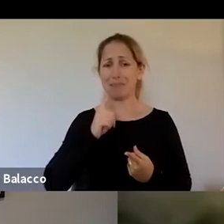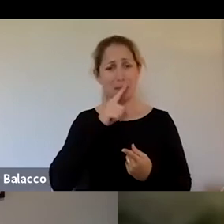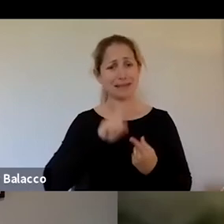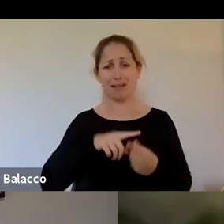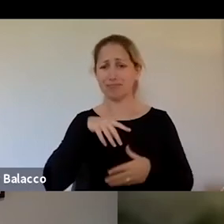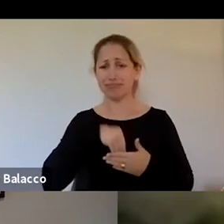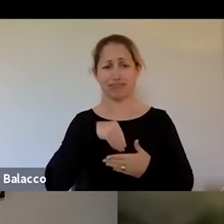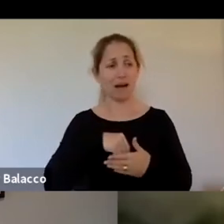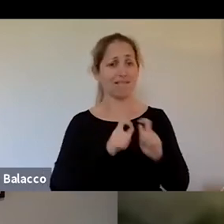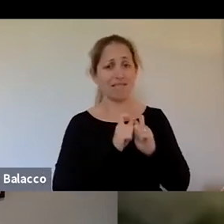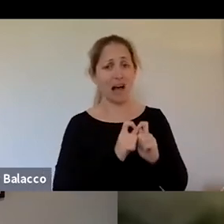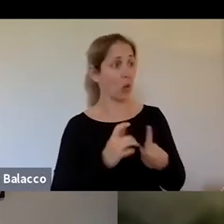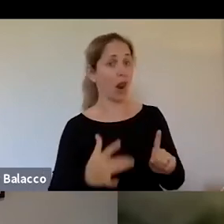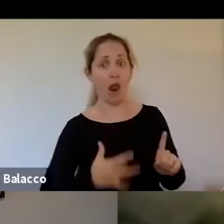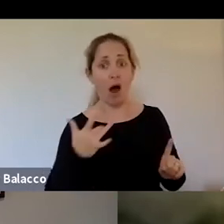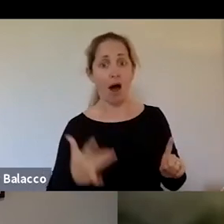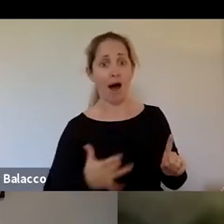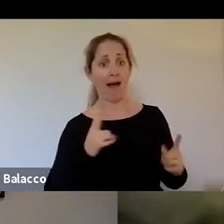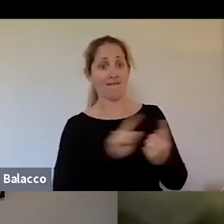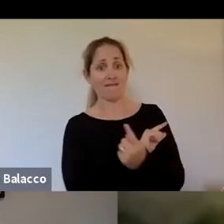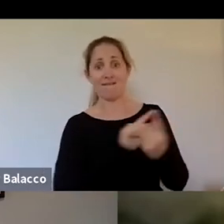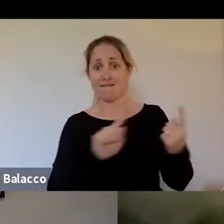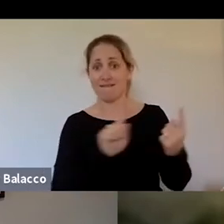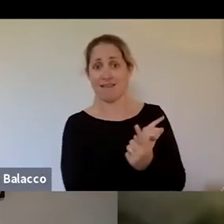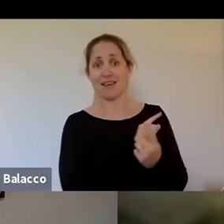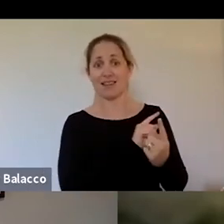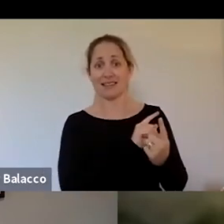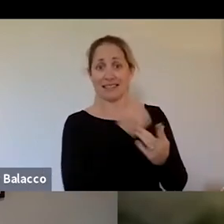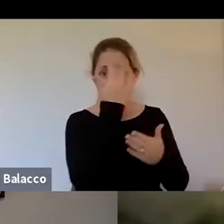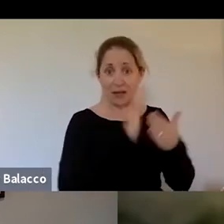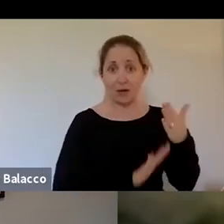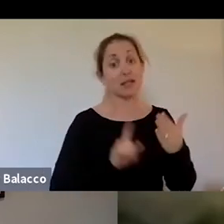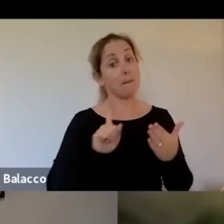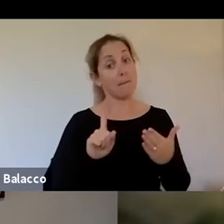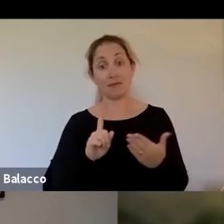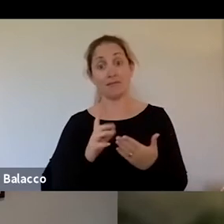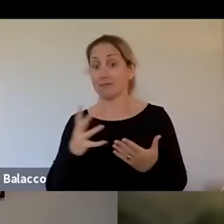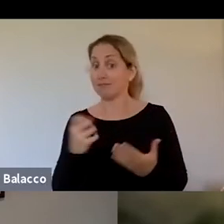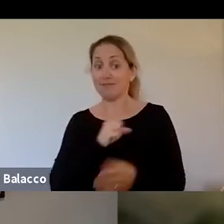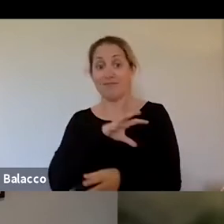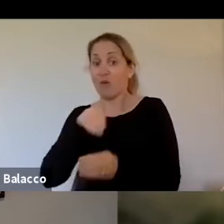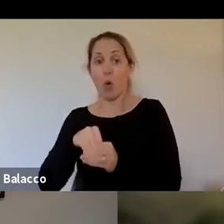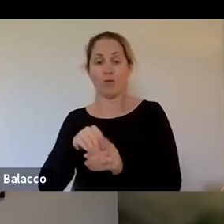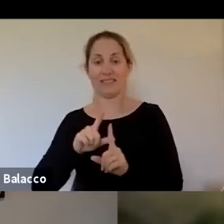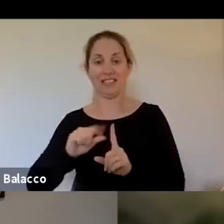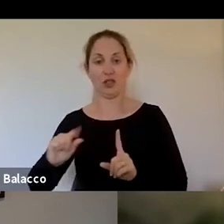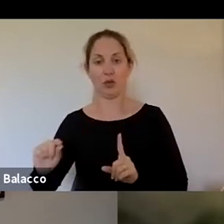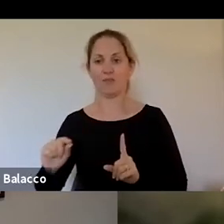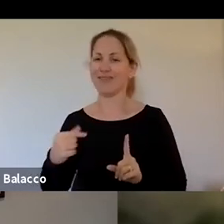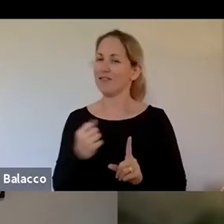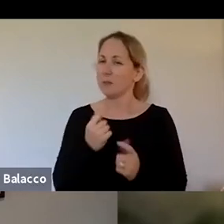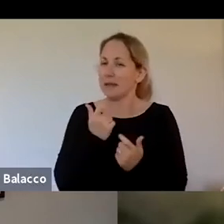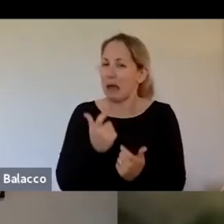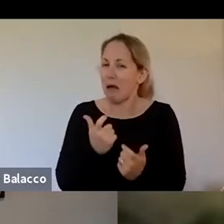But a lot of people are interested in digital, and I think we have to be careful. Just this line of questioning